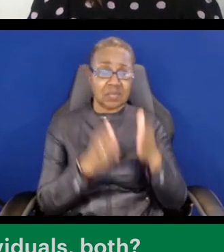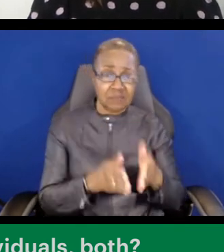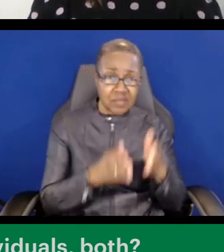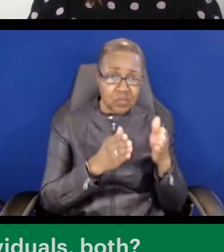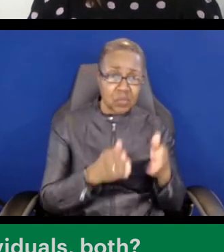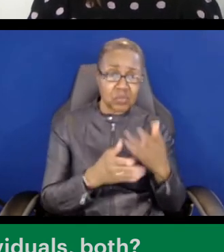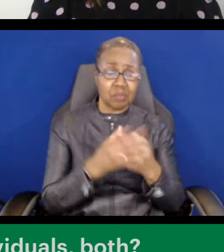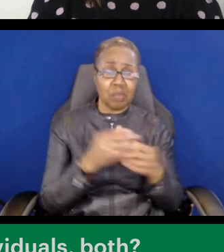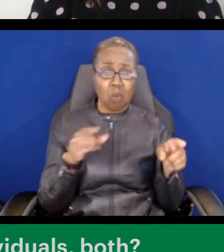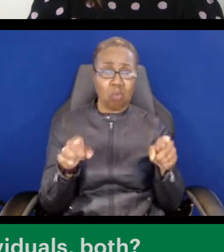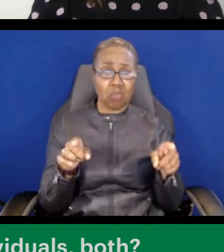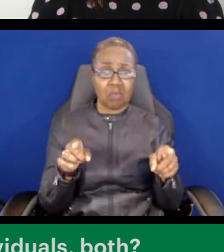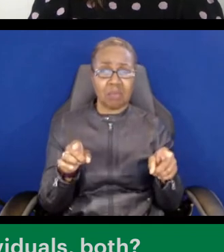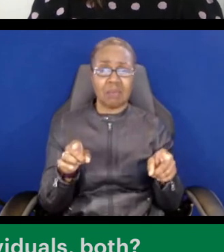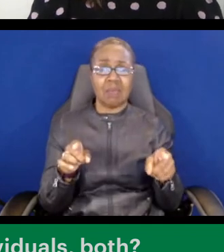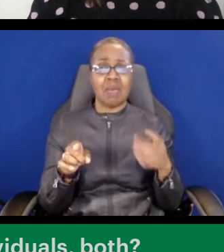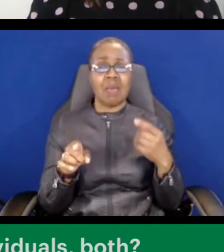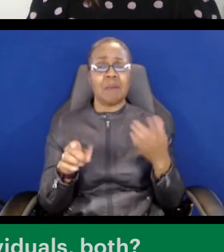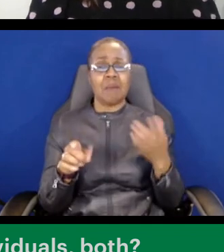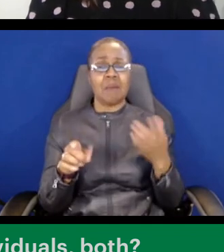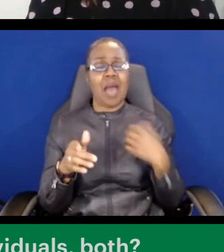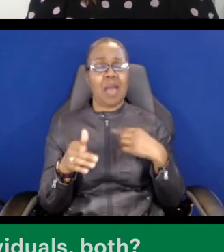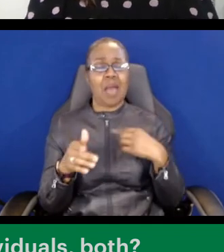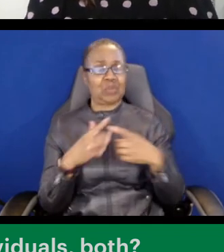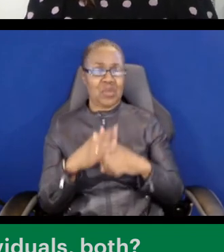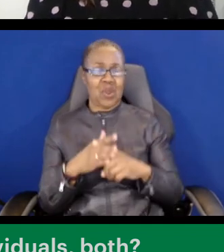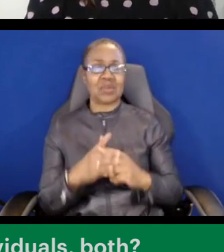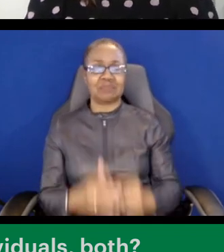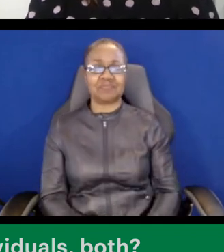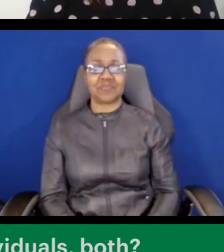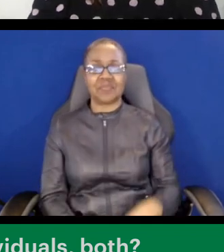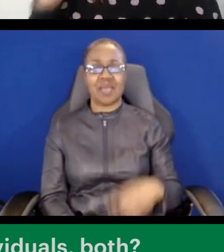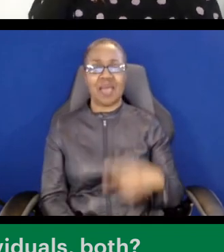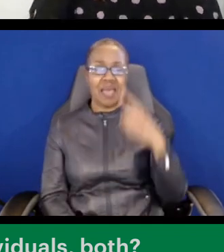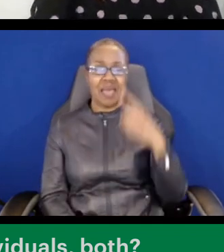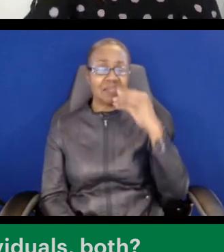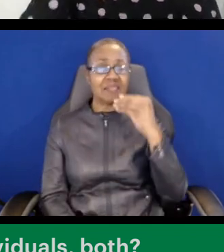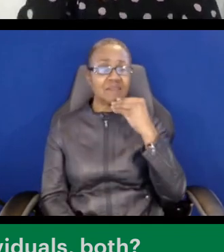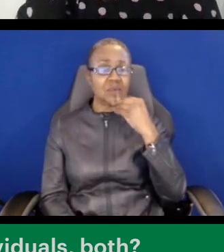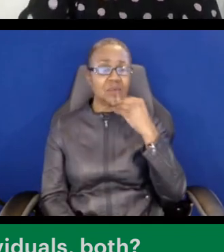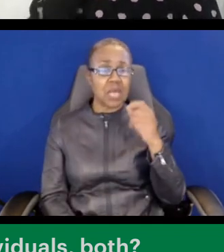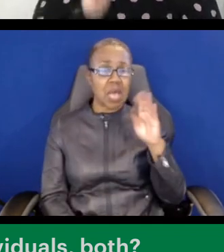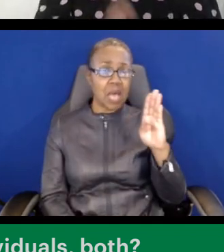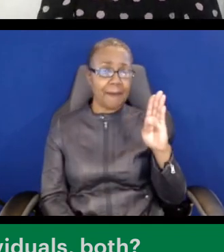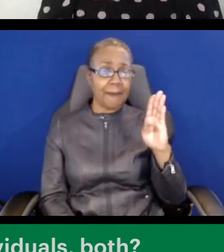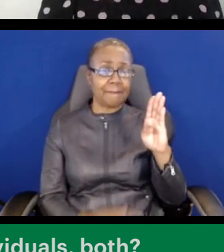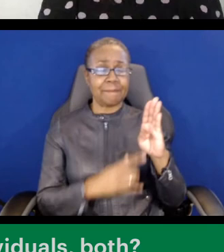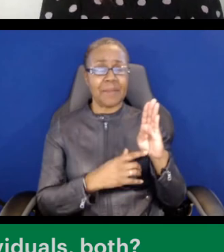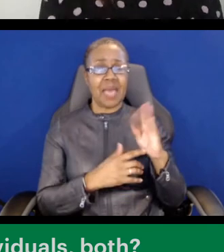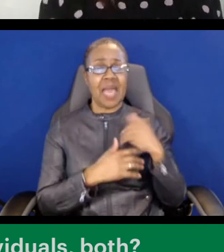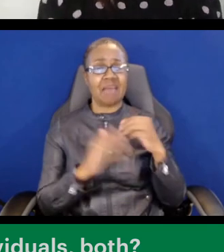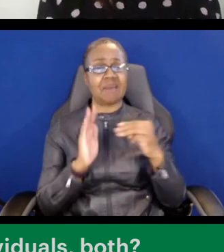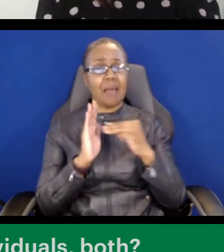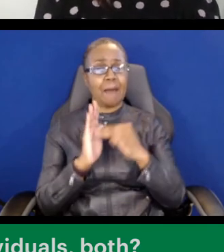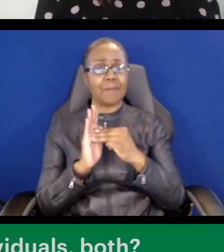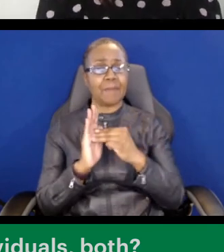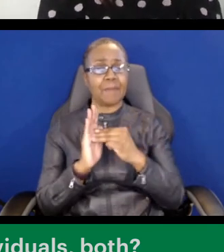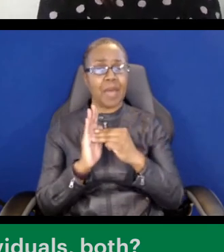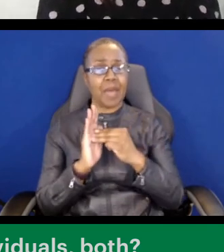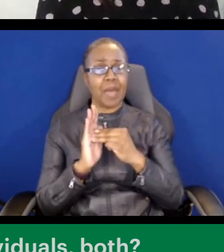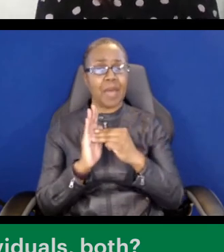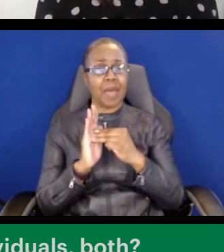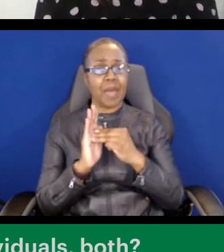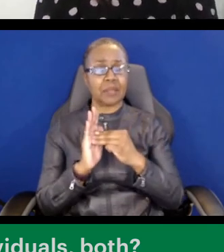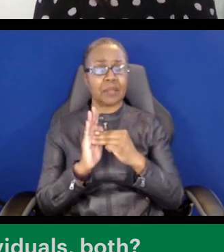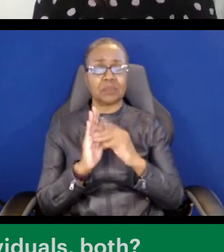maybe I can get it started. And I think say that the food hubs, one, have a model where we rescue in